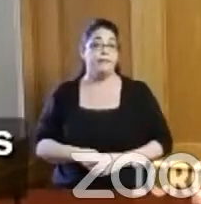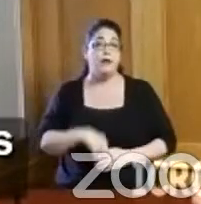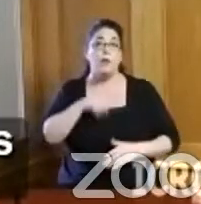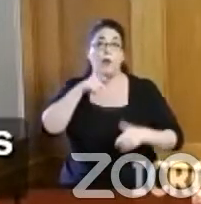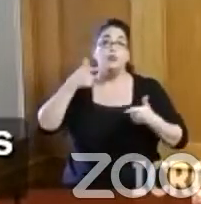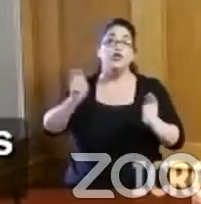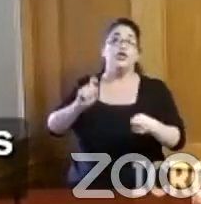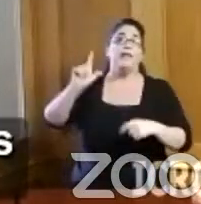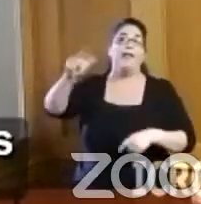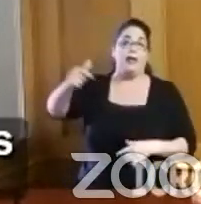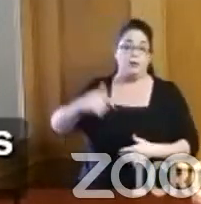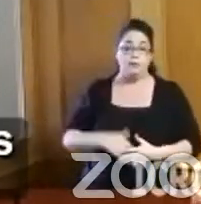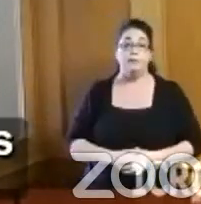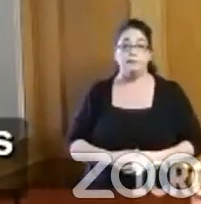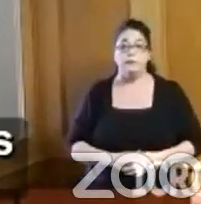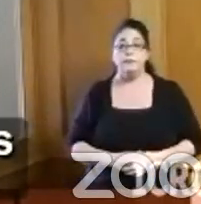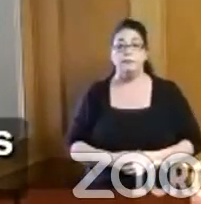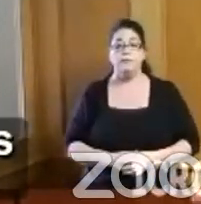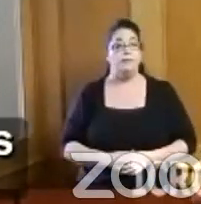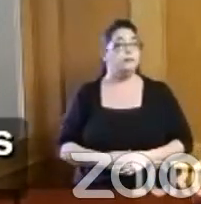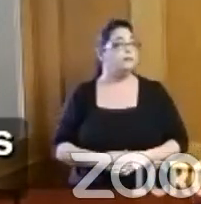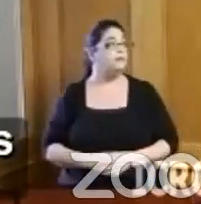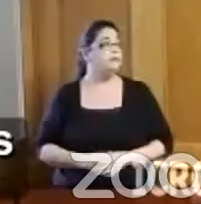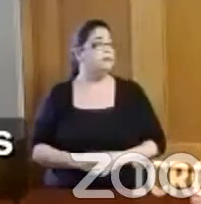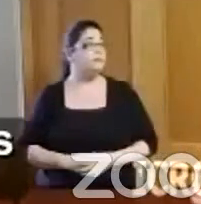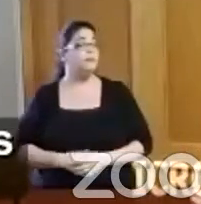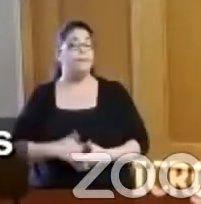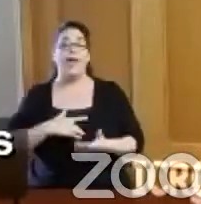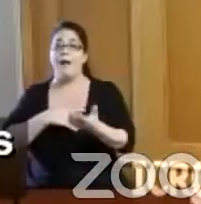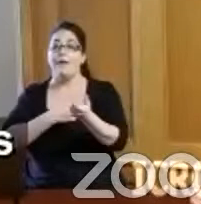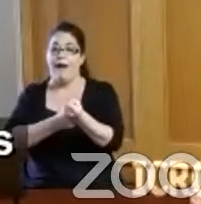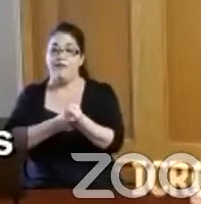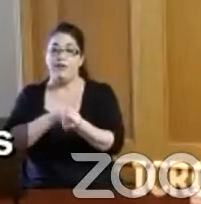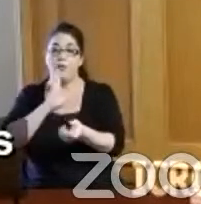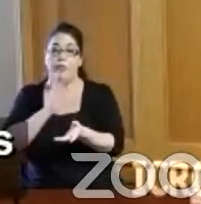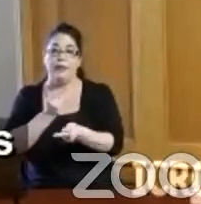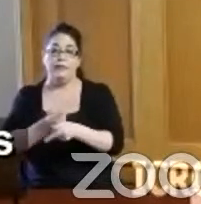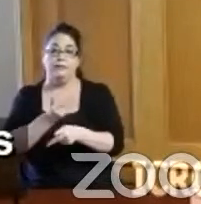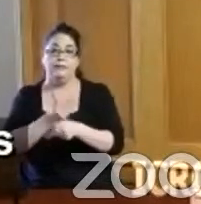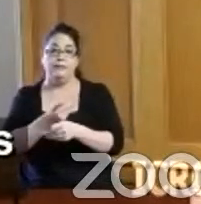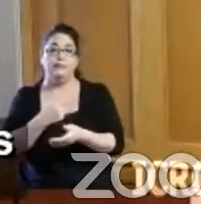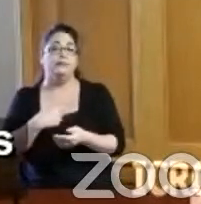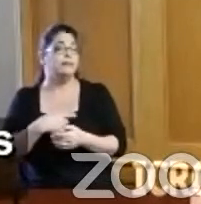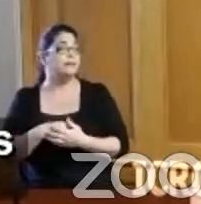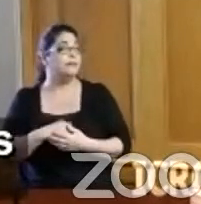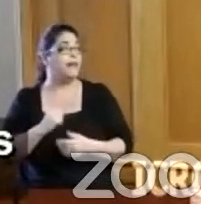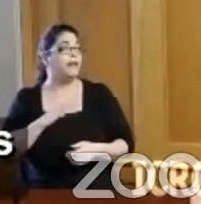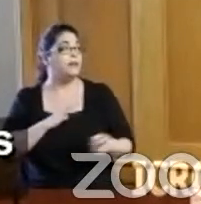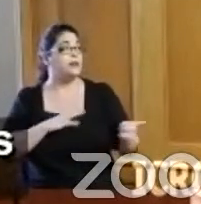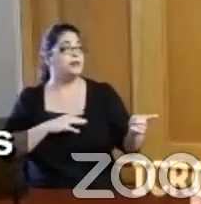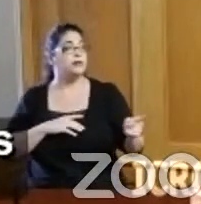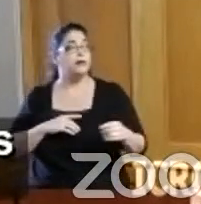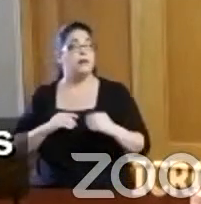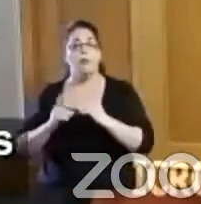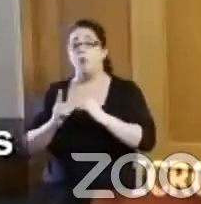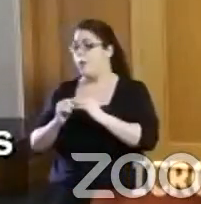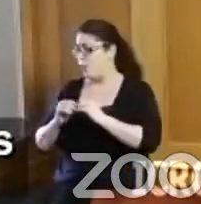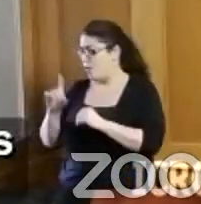we've had that question come up before the Zoning Commission before. Okay, I'm confident that it will be addressed by the Zoning Commission. Yeah, I just have one last question.